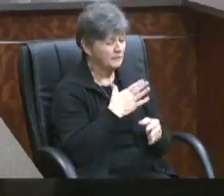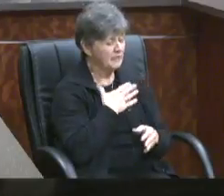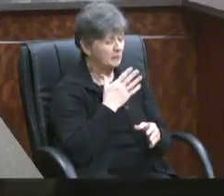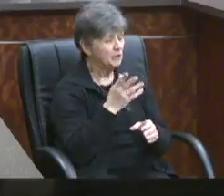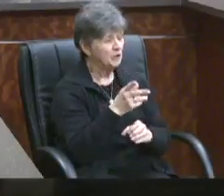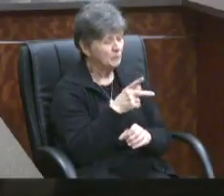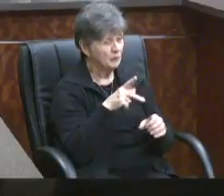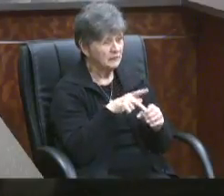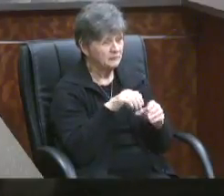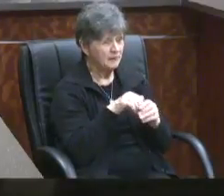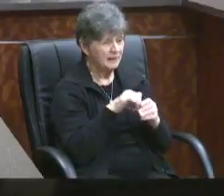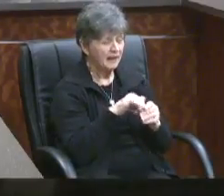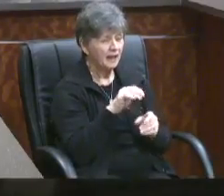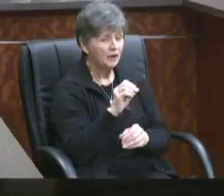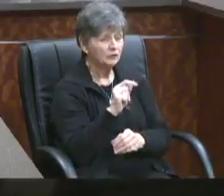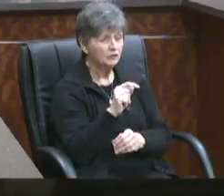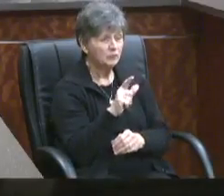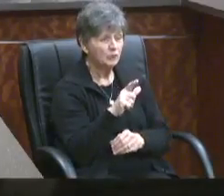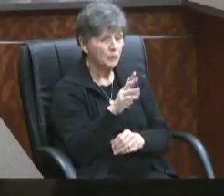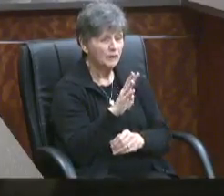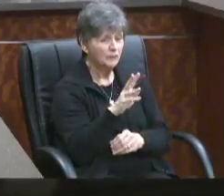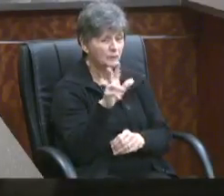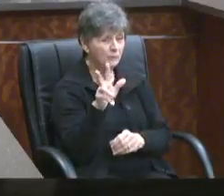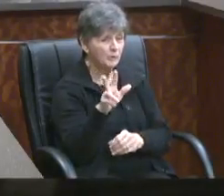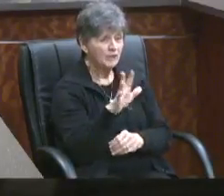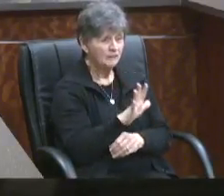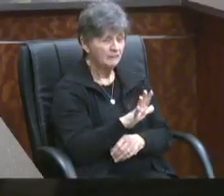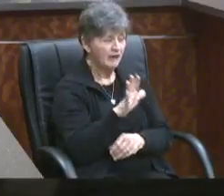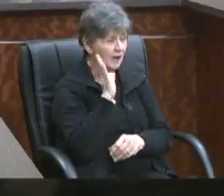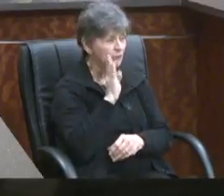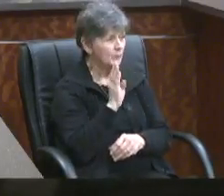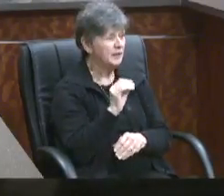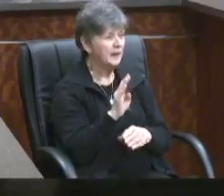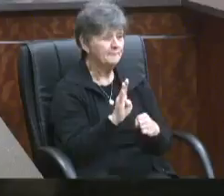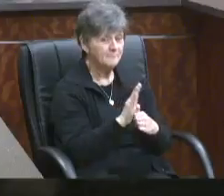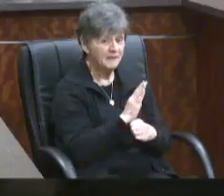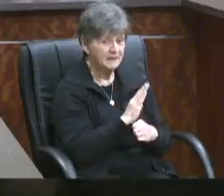October the 24th from 3 to 5 will be a business